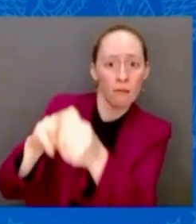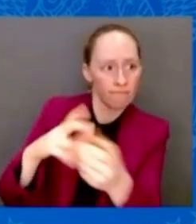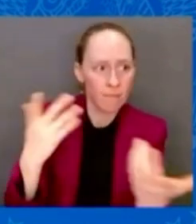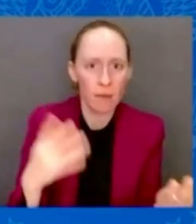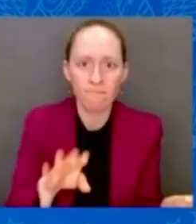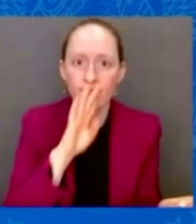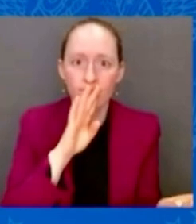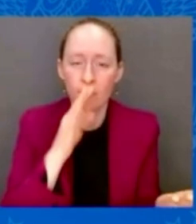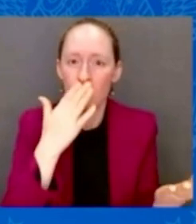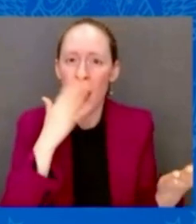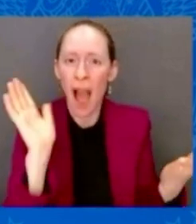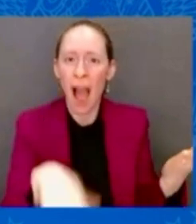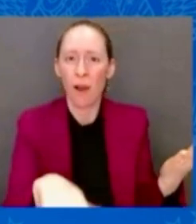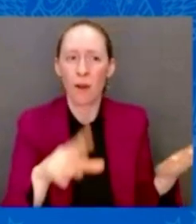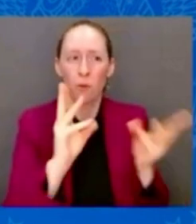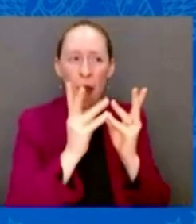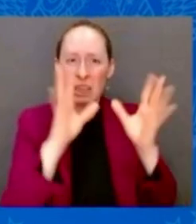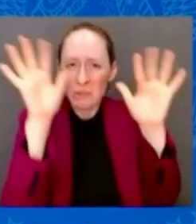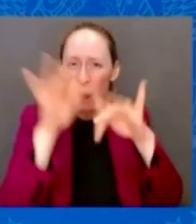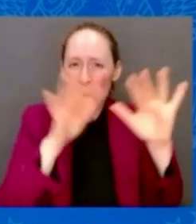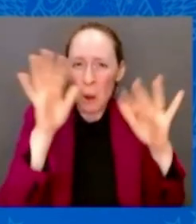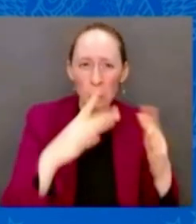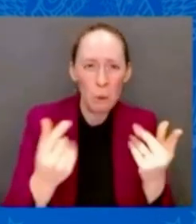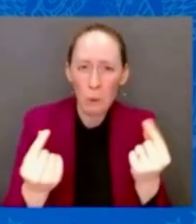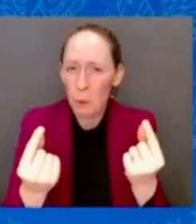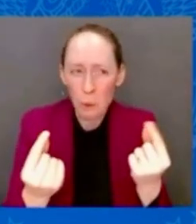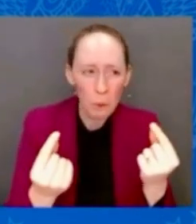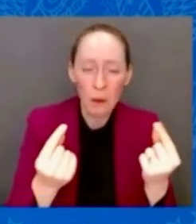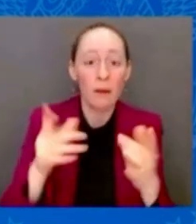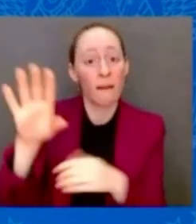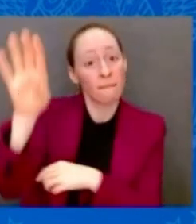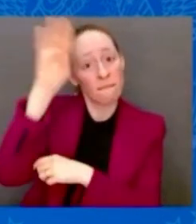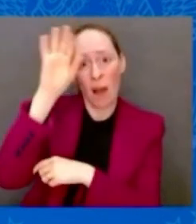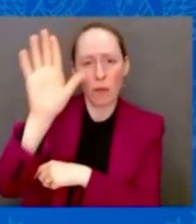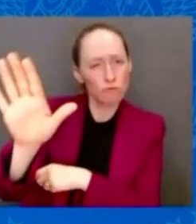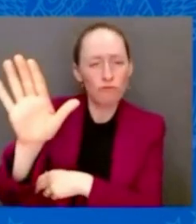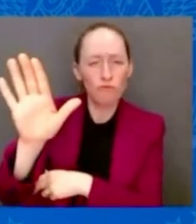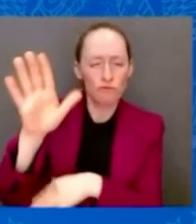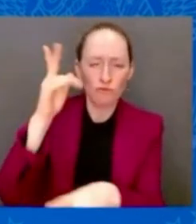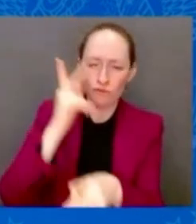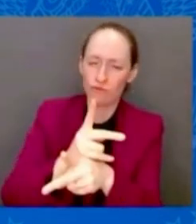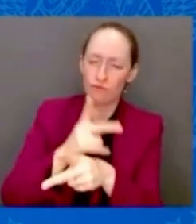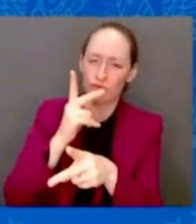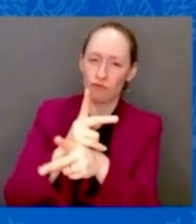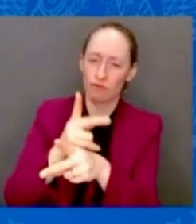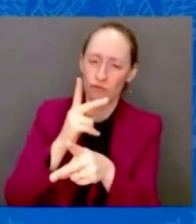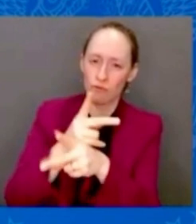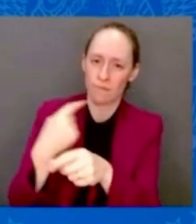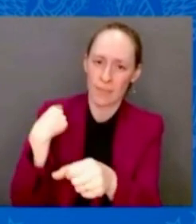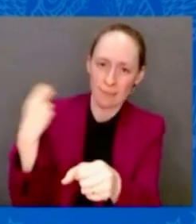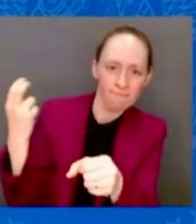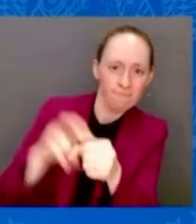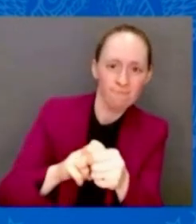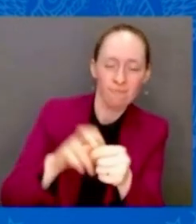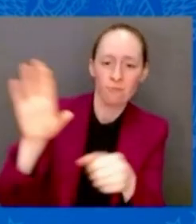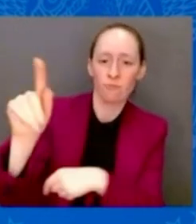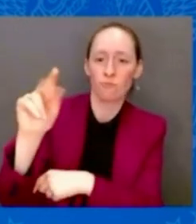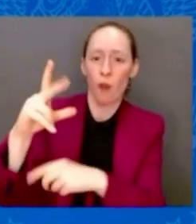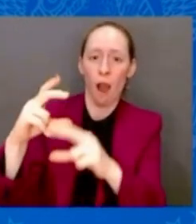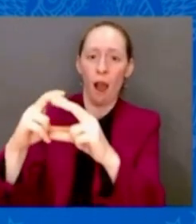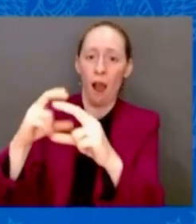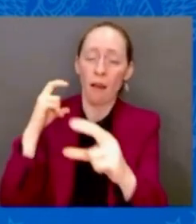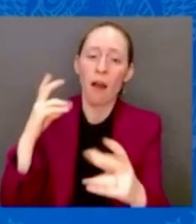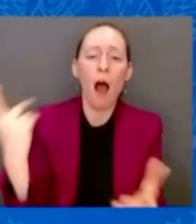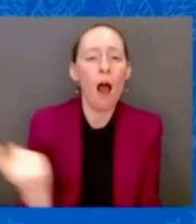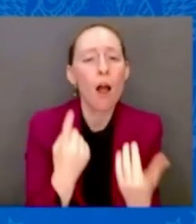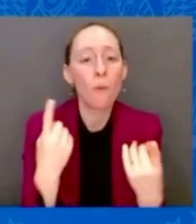I got elected. Tractor trailer broadside and killed my wife, killed my daughter. And my two boys were on top of their dead